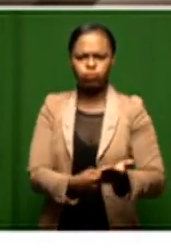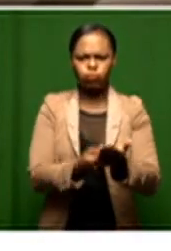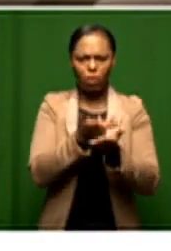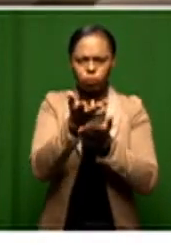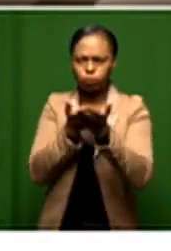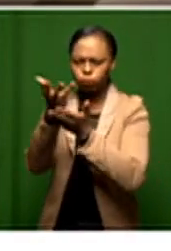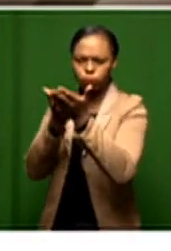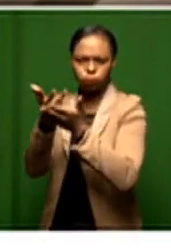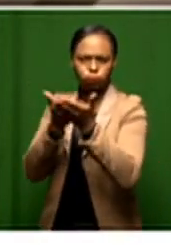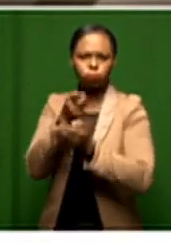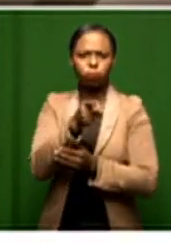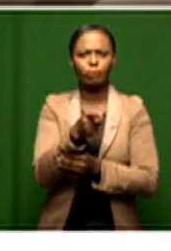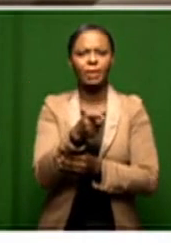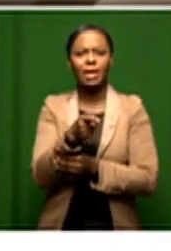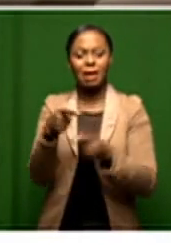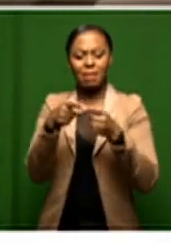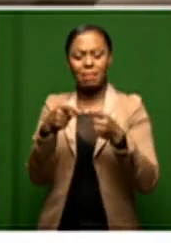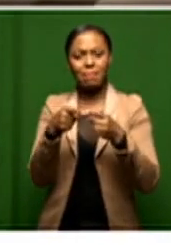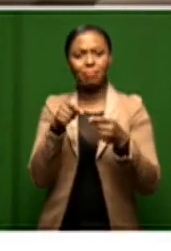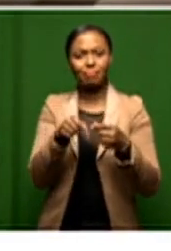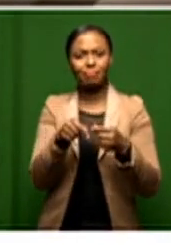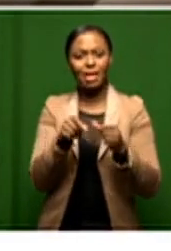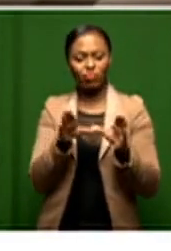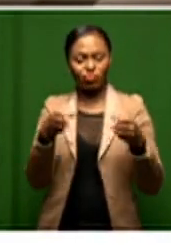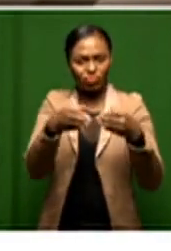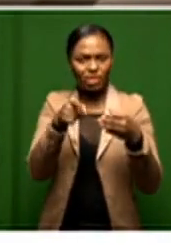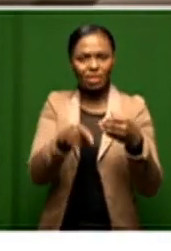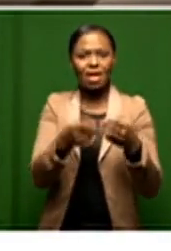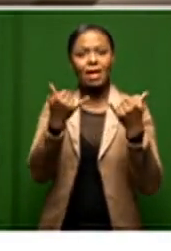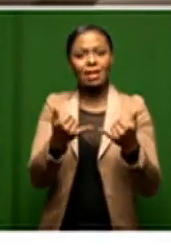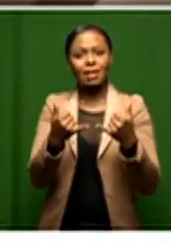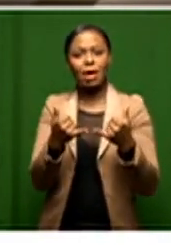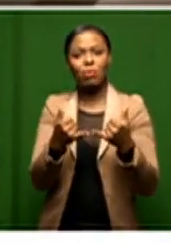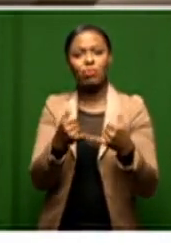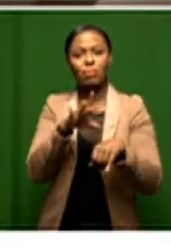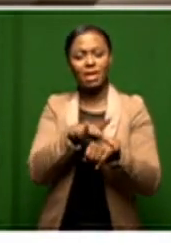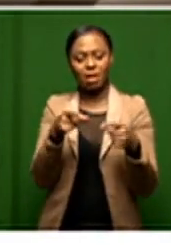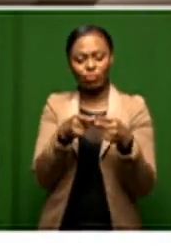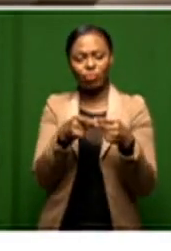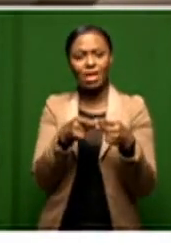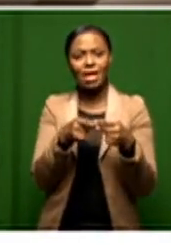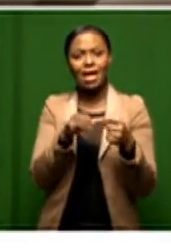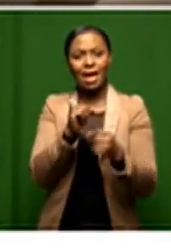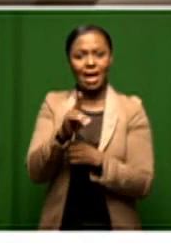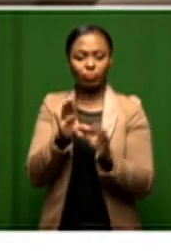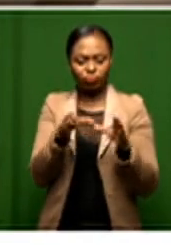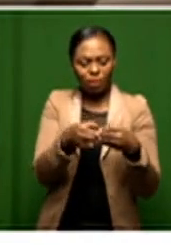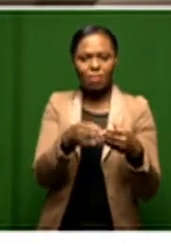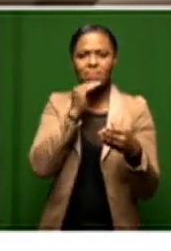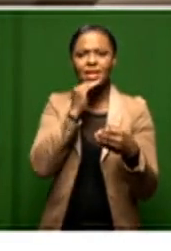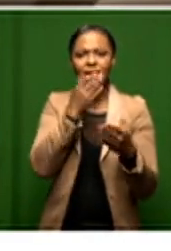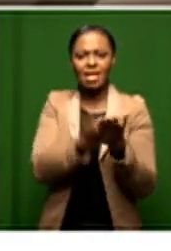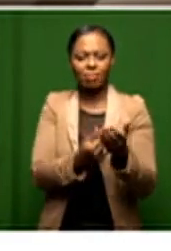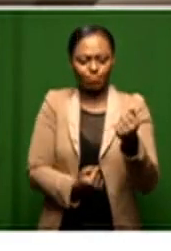for Medical Schemes, have warmly received an initiative wherein medical schemes will fund for their